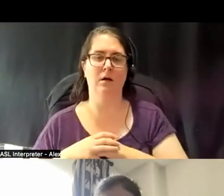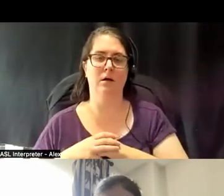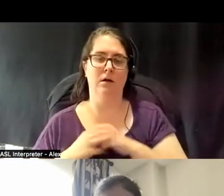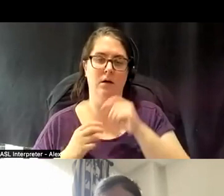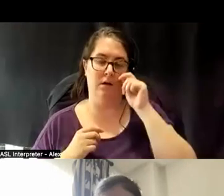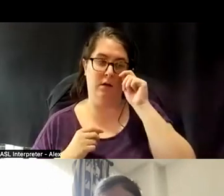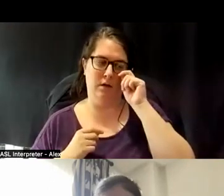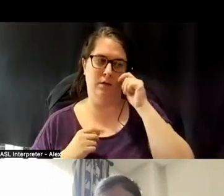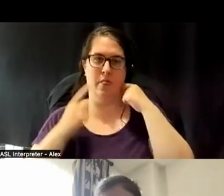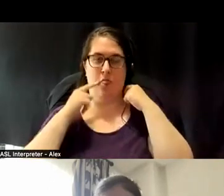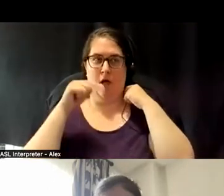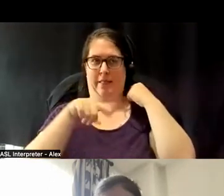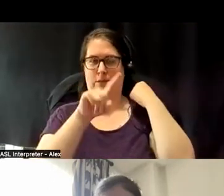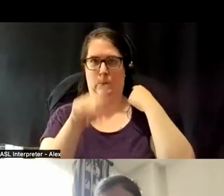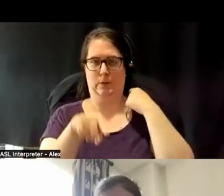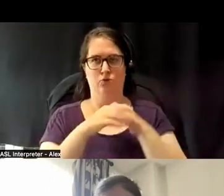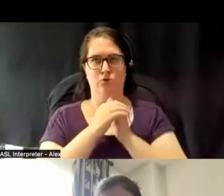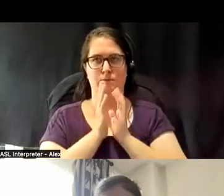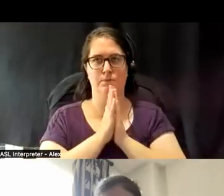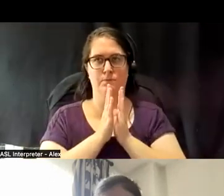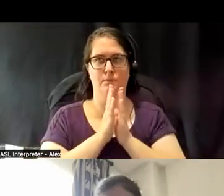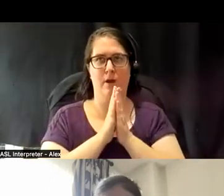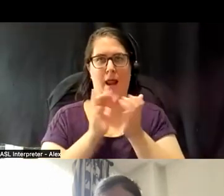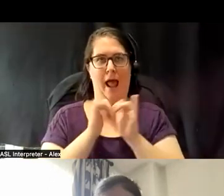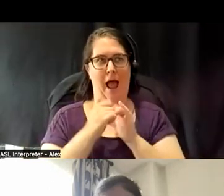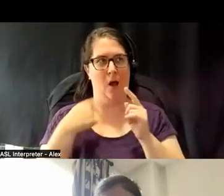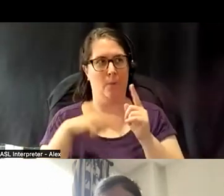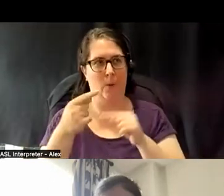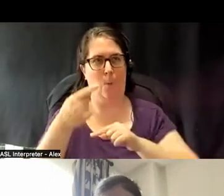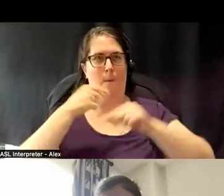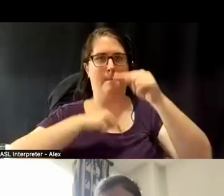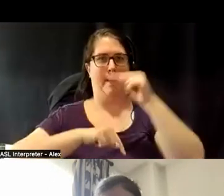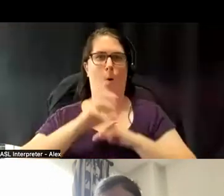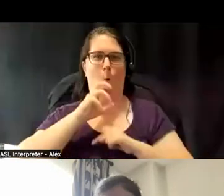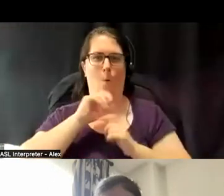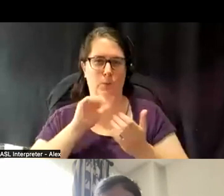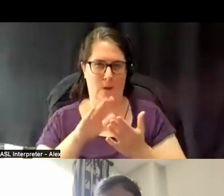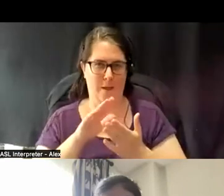when I thought about this question and how I see us returning